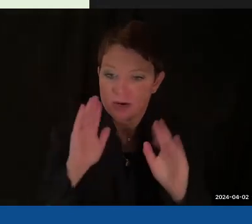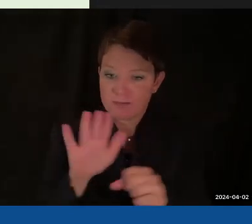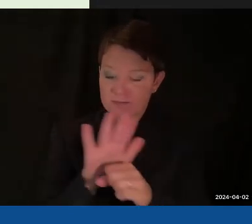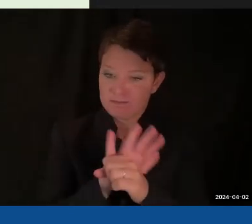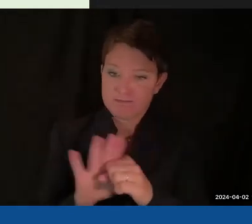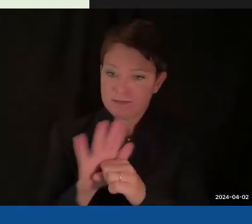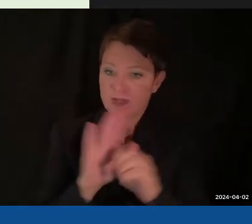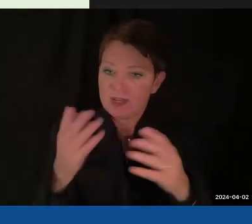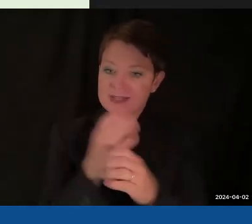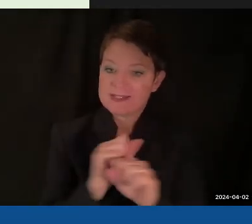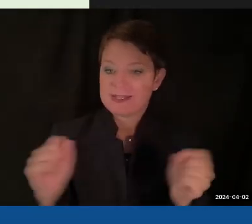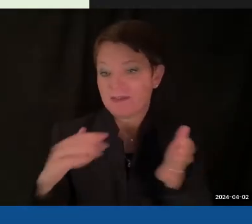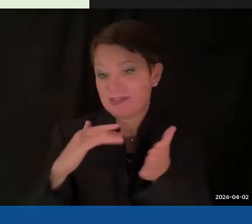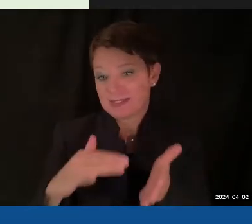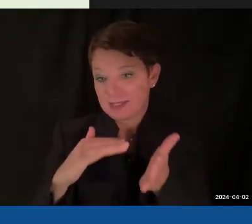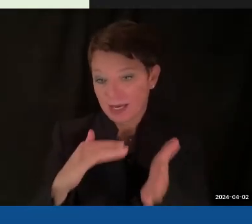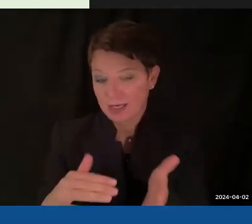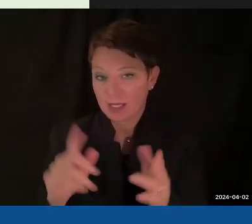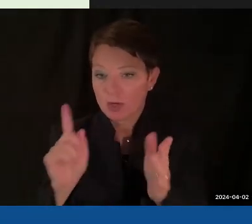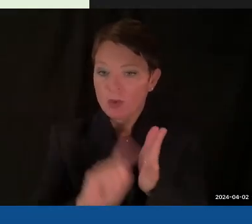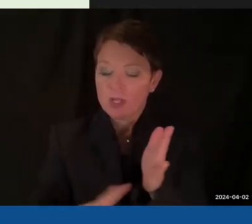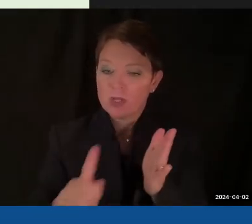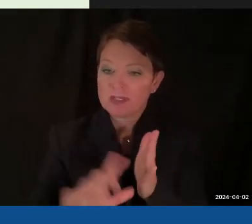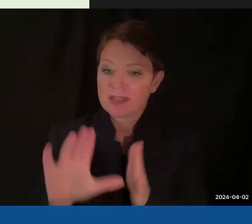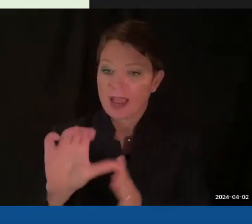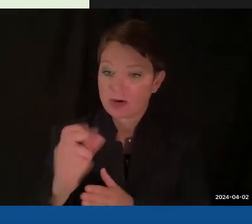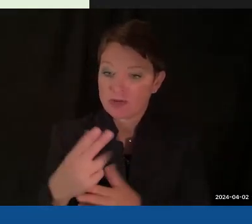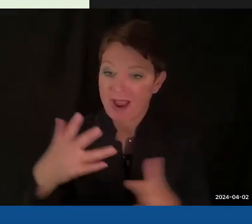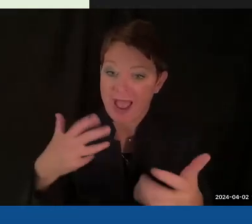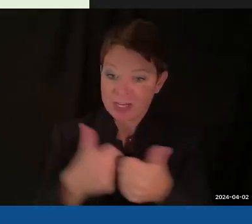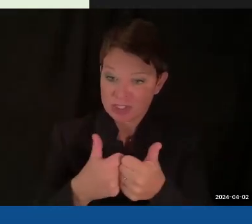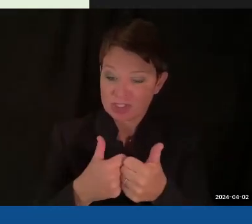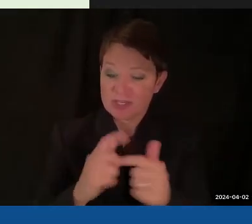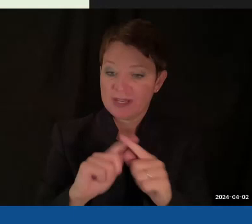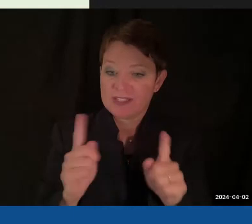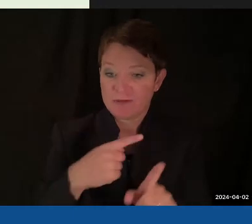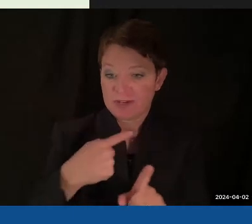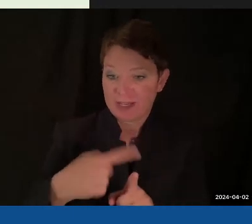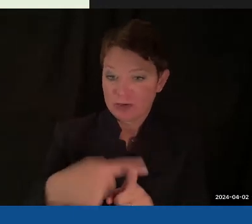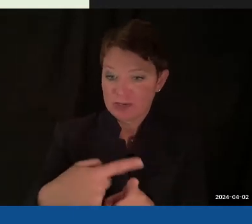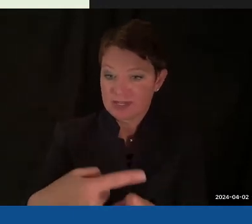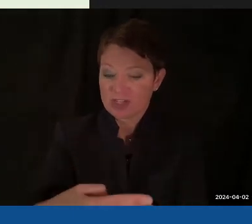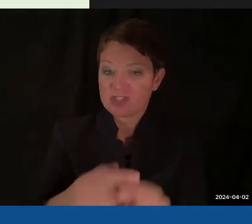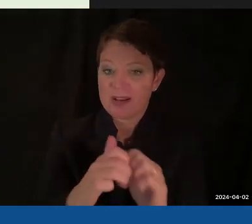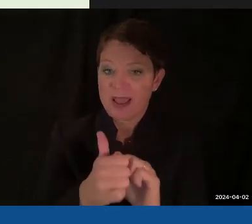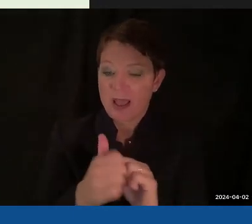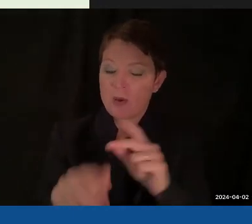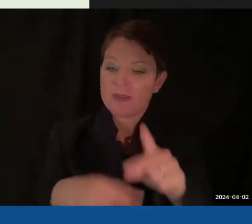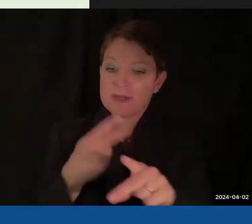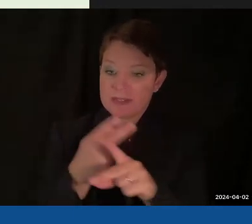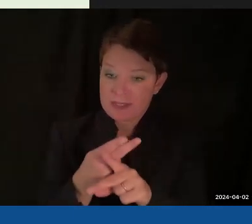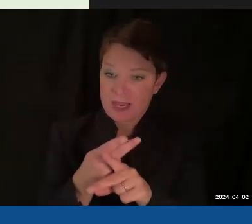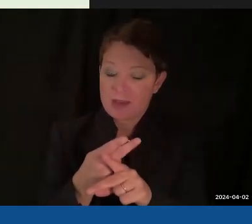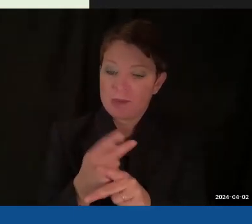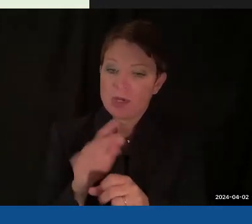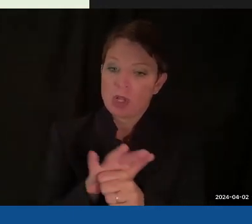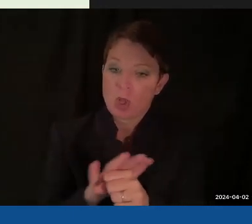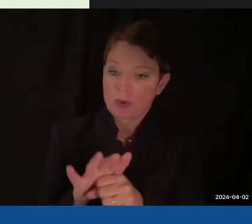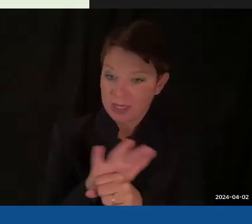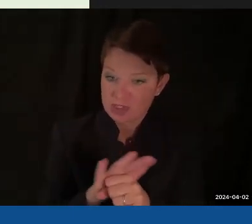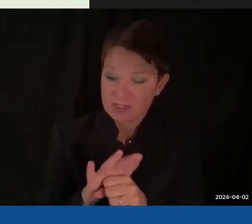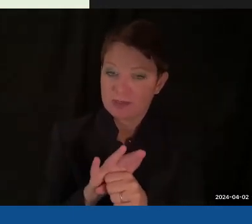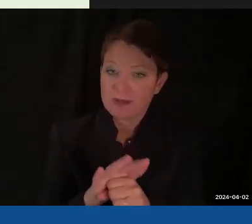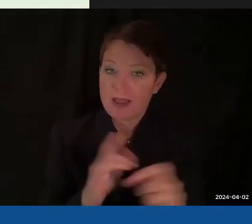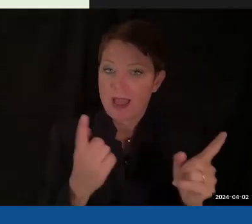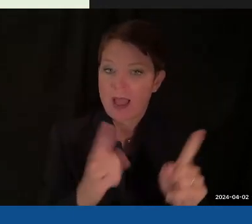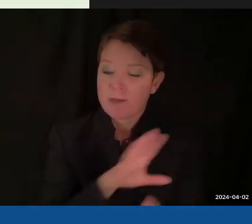to safety study. We looked at crashes at the various intersections and how they are, the type, the location, things like that.